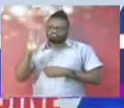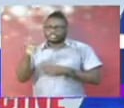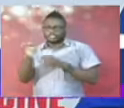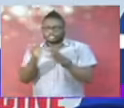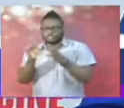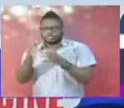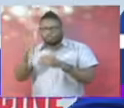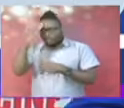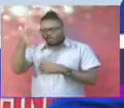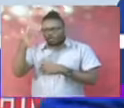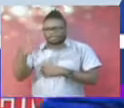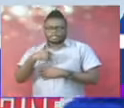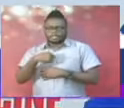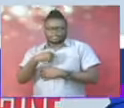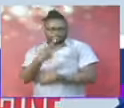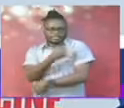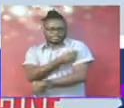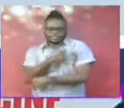Ms. Guerra.